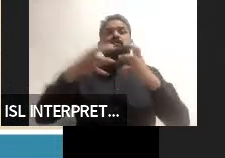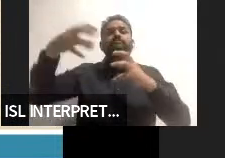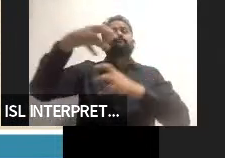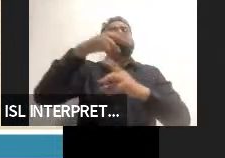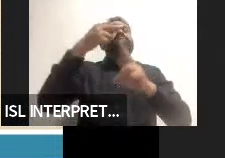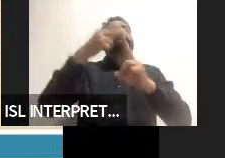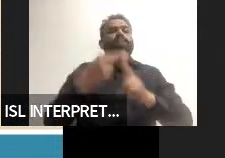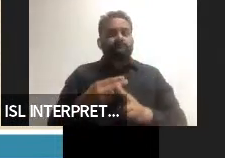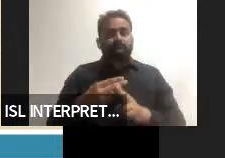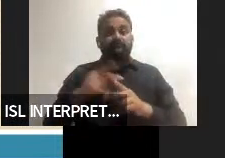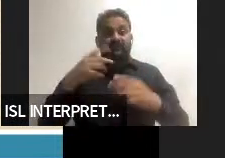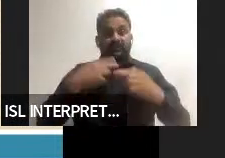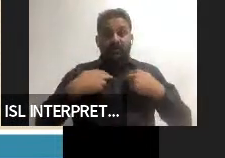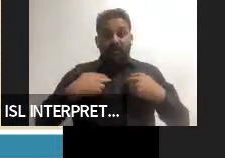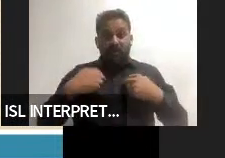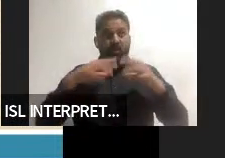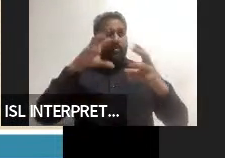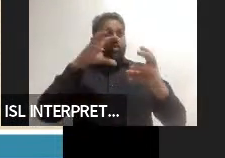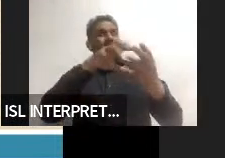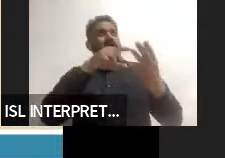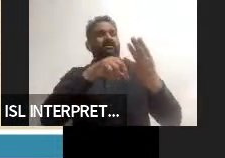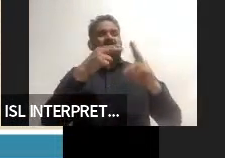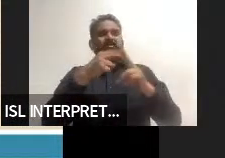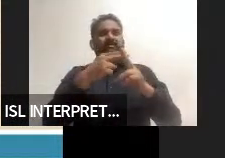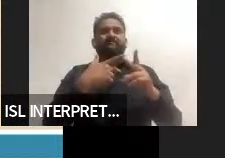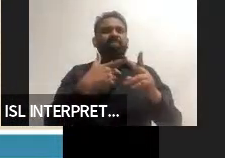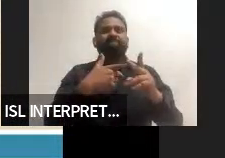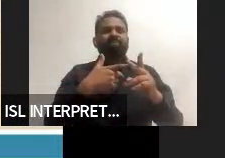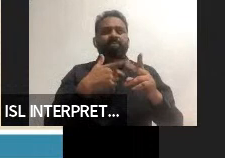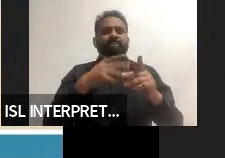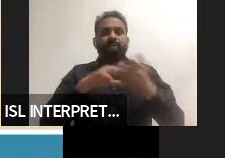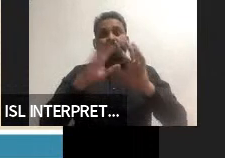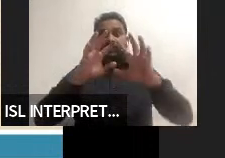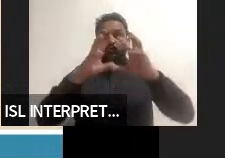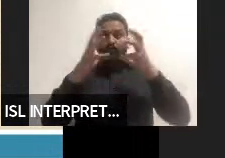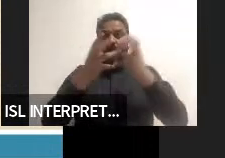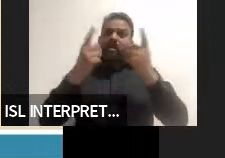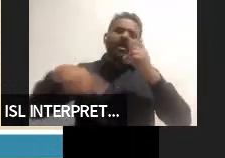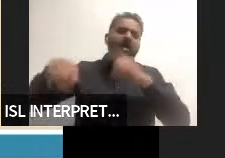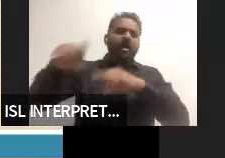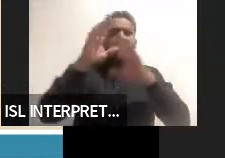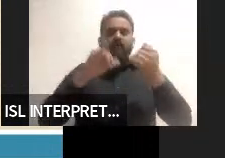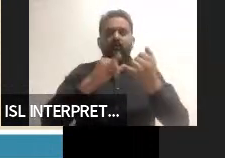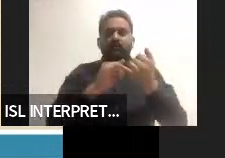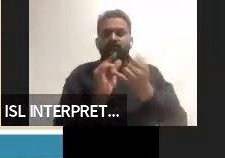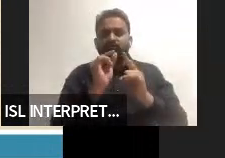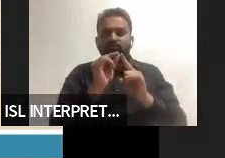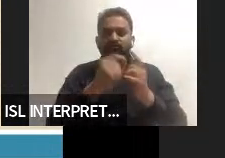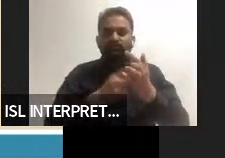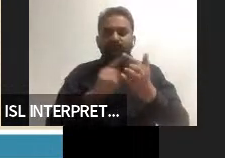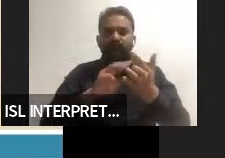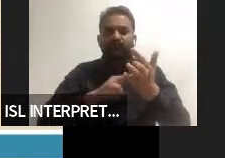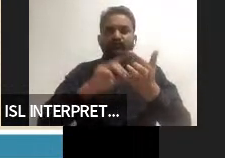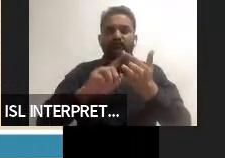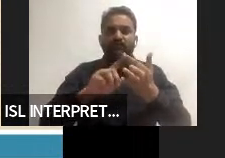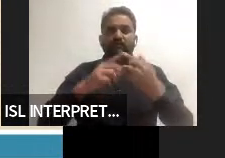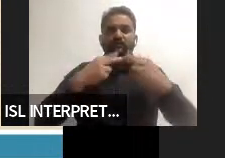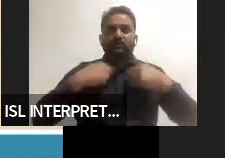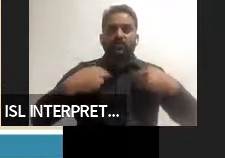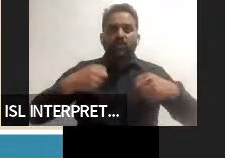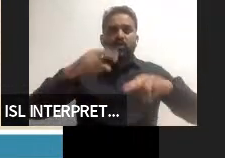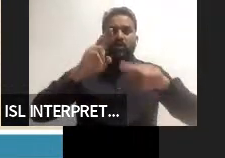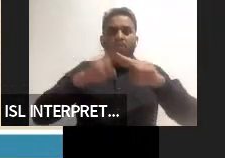the court will not help, because every country has a Supreme Court. So you can't just Supreme Court of Austria, Supreme Court of